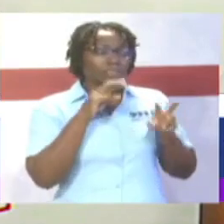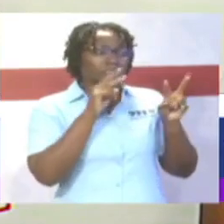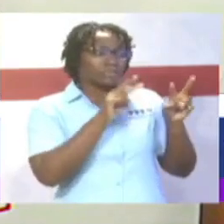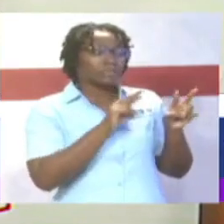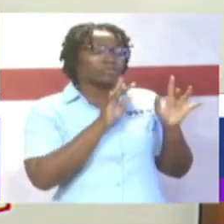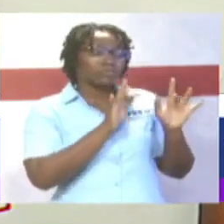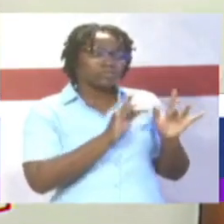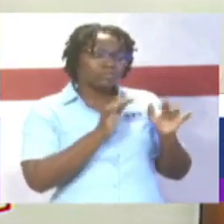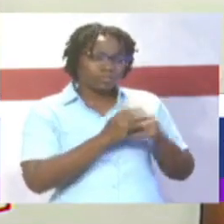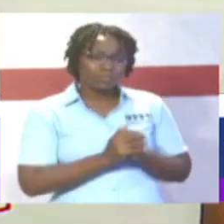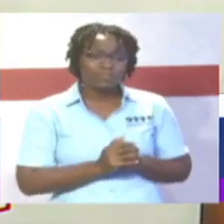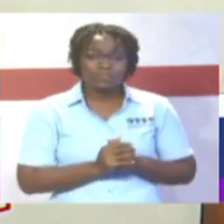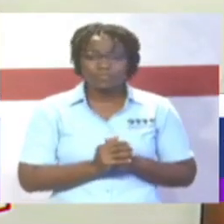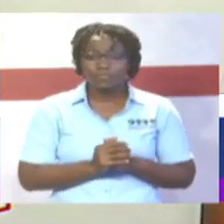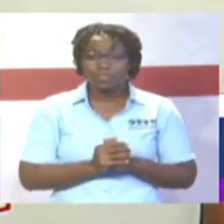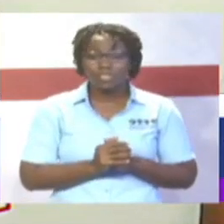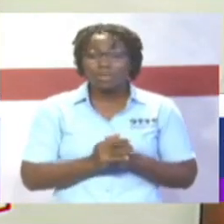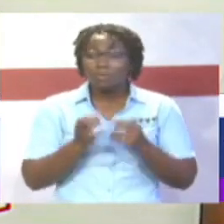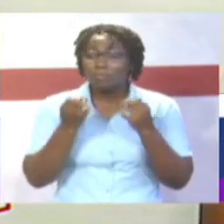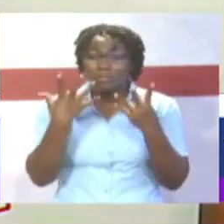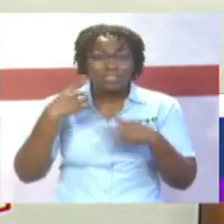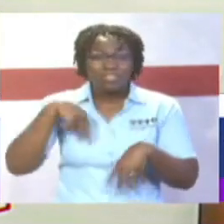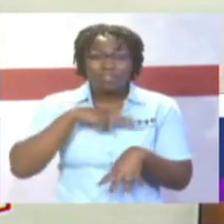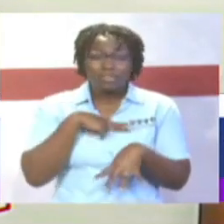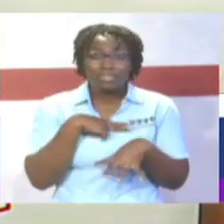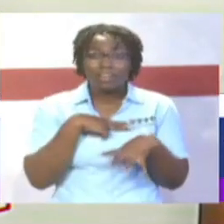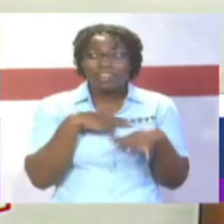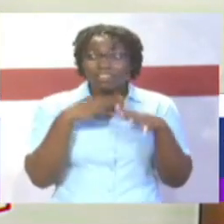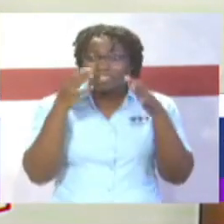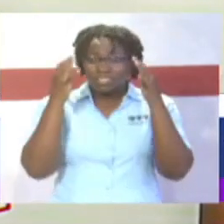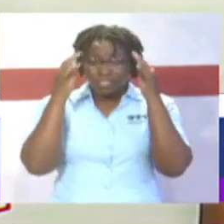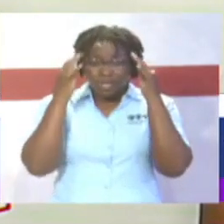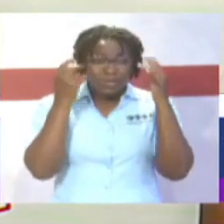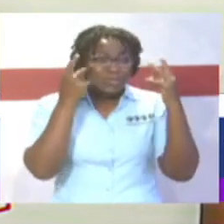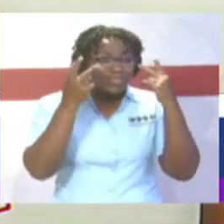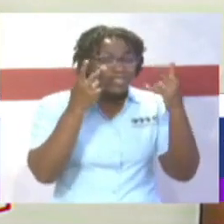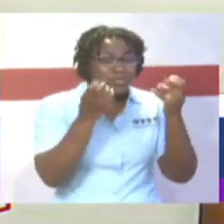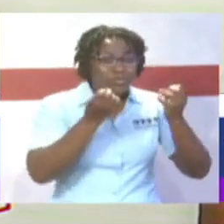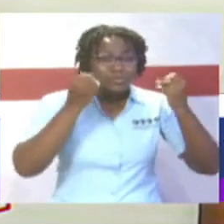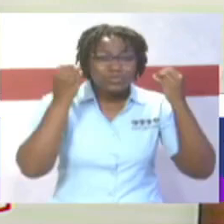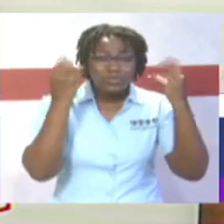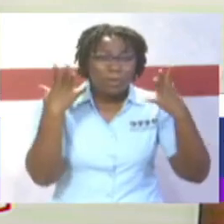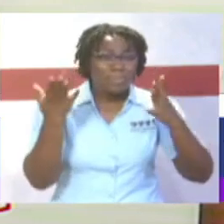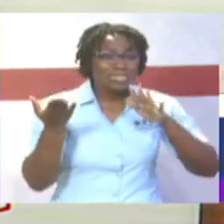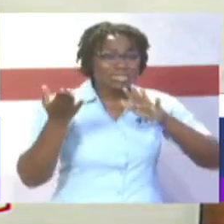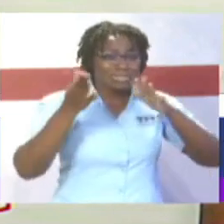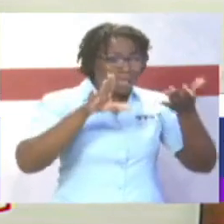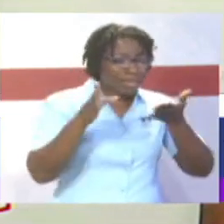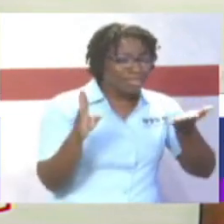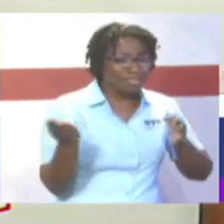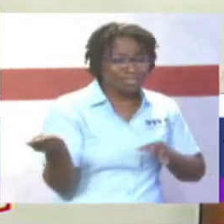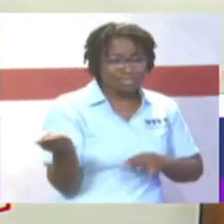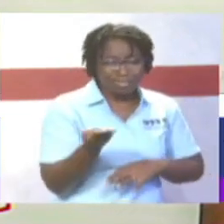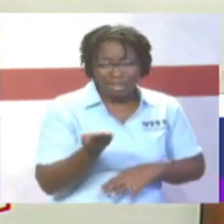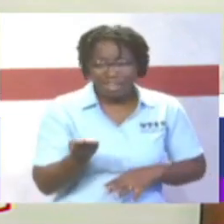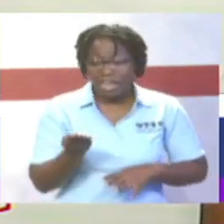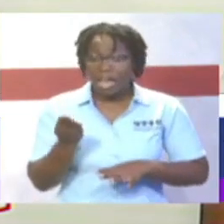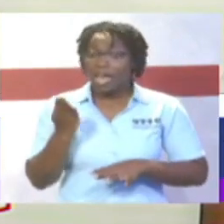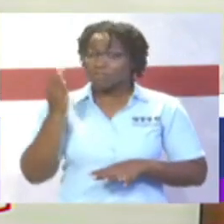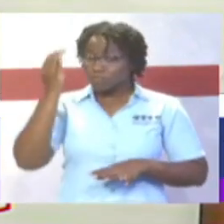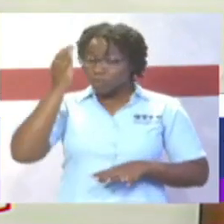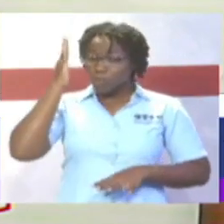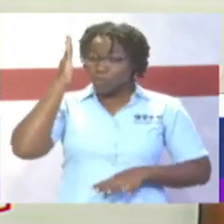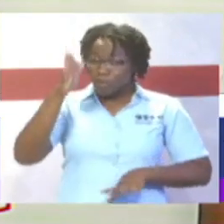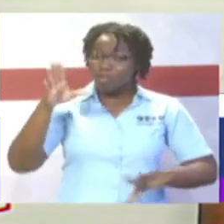not all of us, are already traumatized. We have seen so much death, and we know that there is going to be